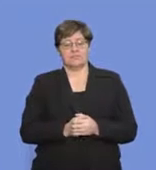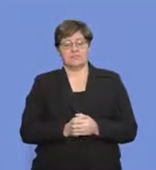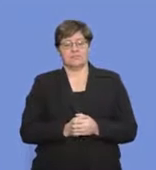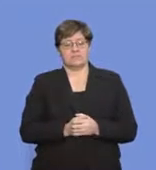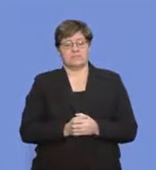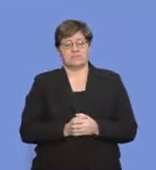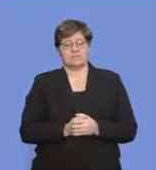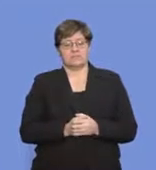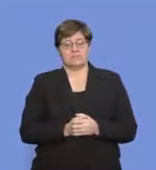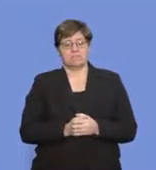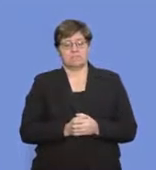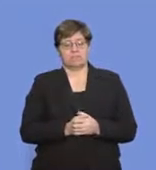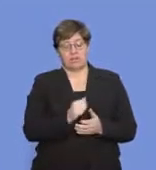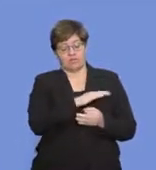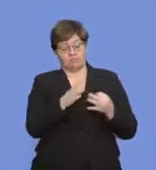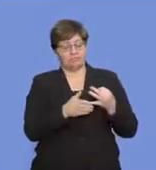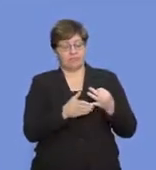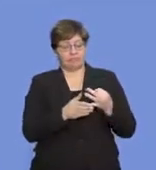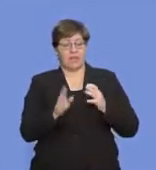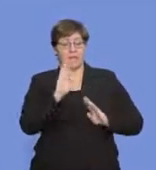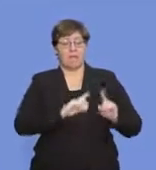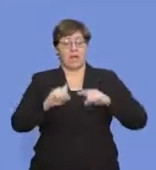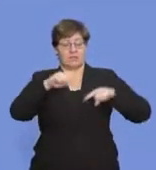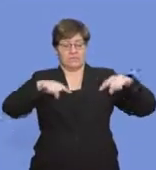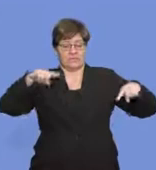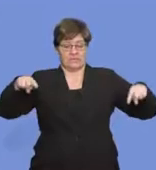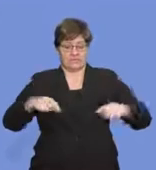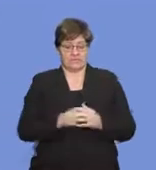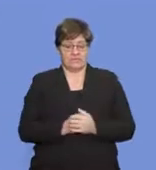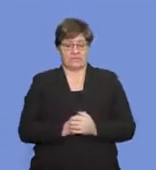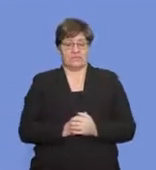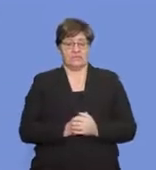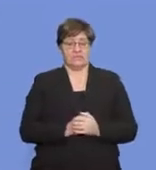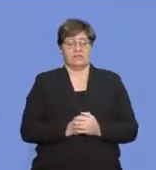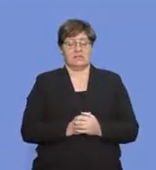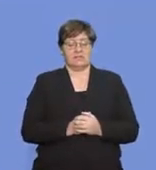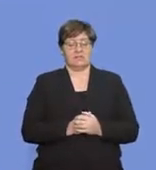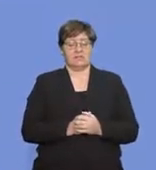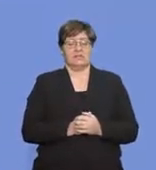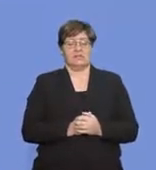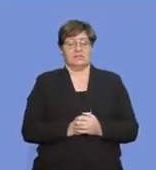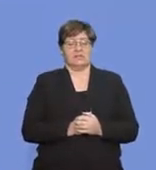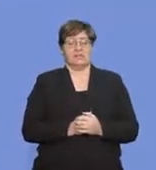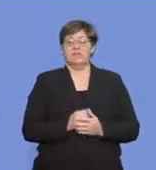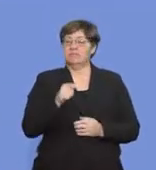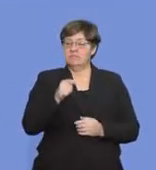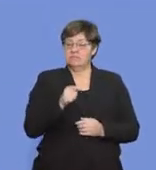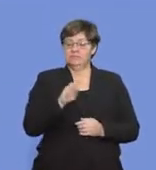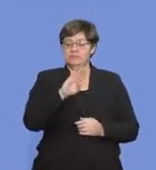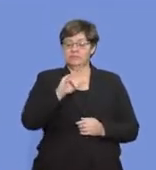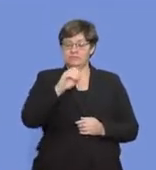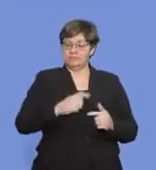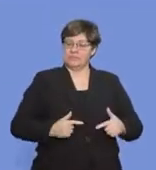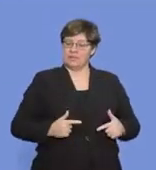All right, then we're going to have a look at the term biodiversity. And we said earlier is that bio